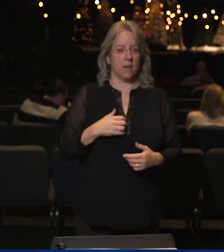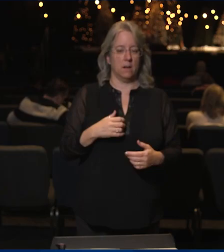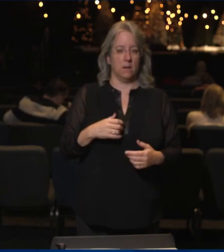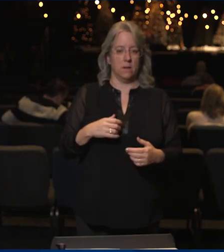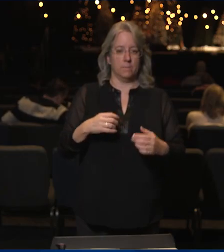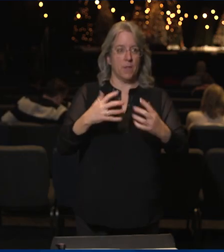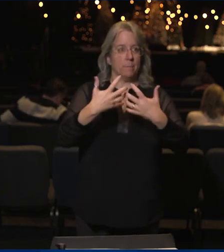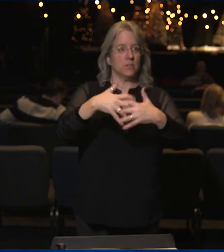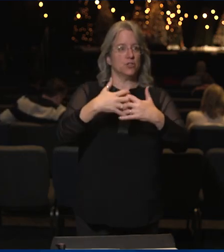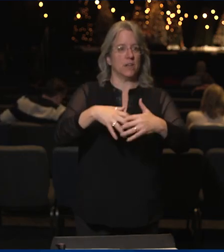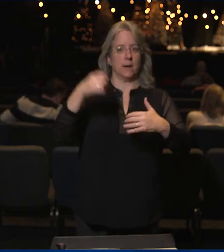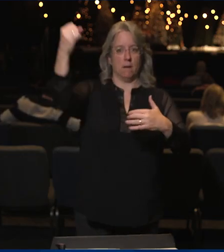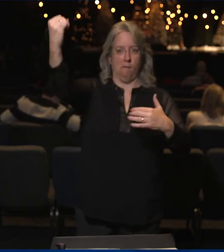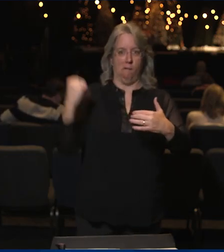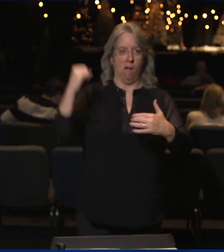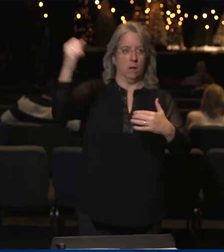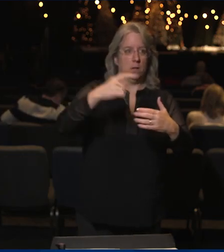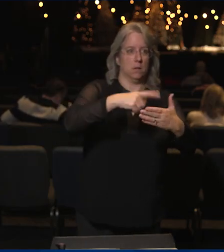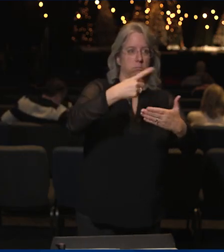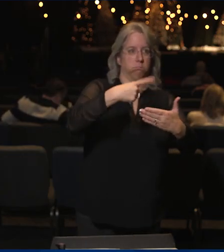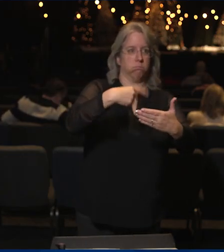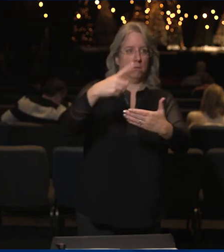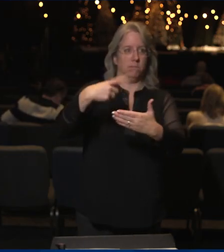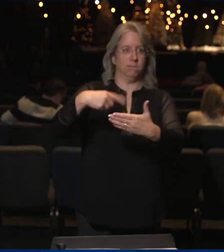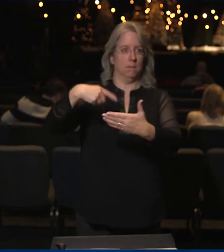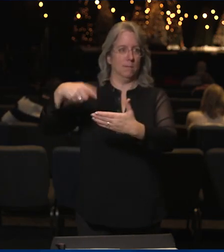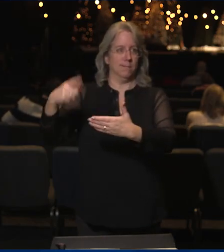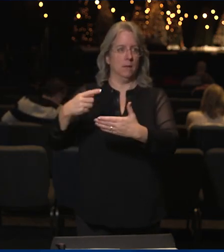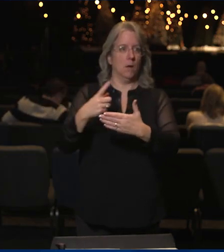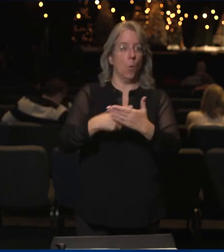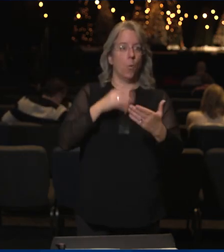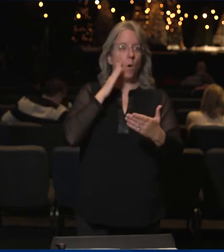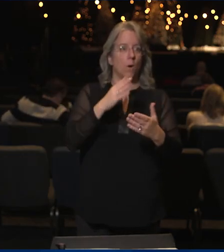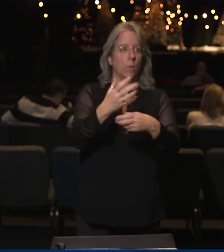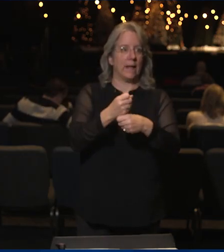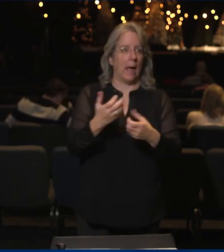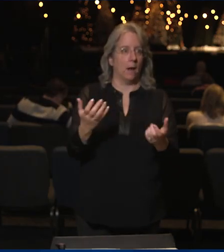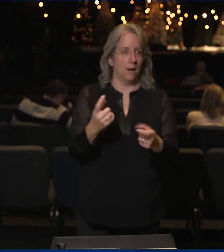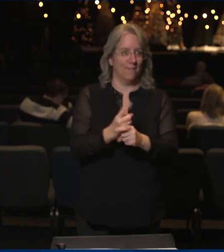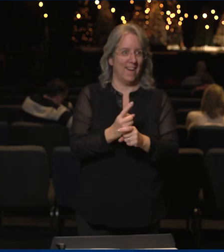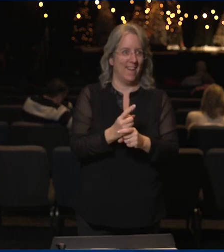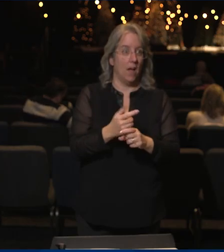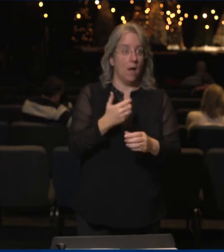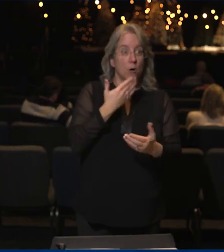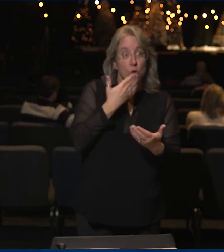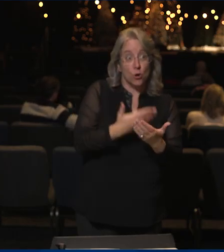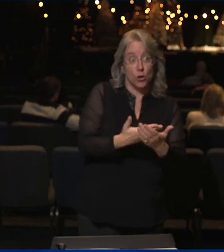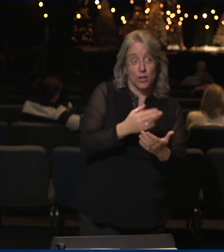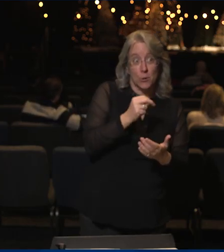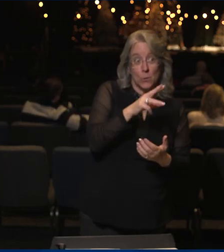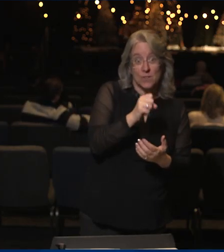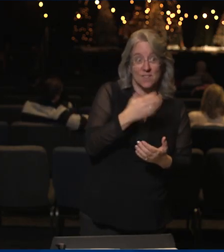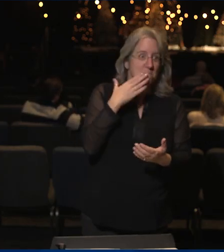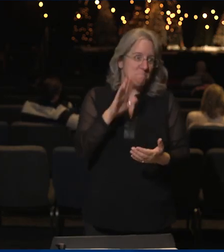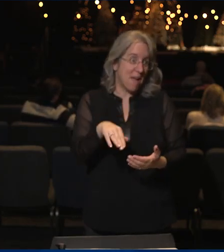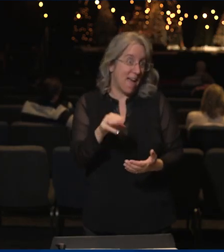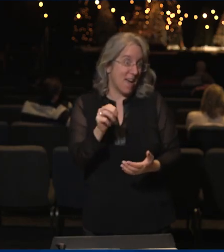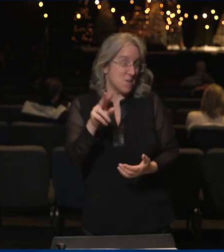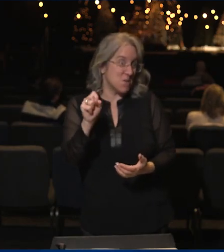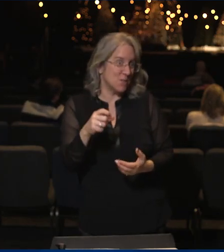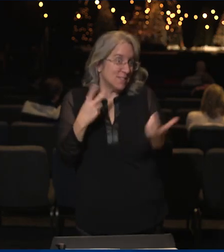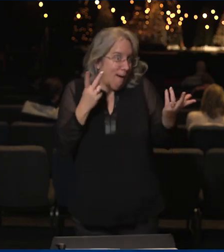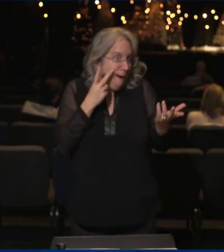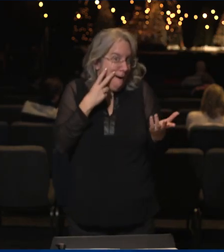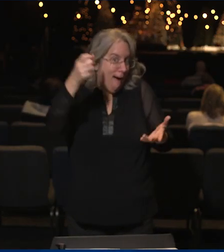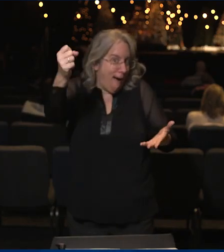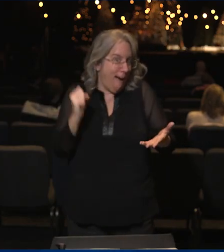the adrenaline rush of uncertainty. How good or bad is the news going to be? That impacts how we